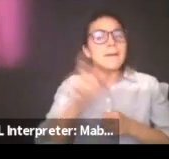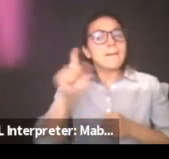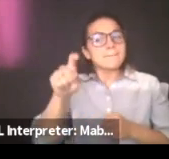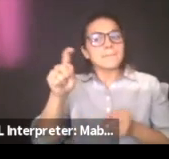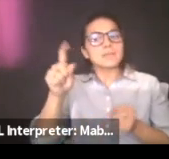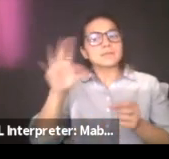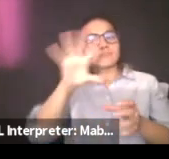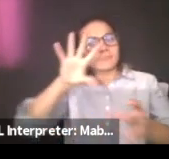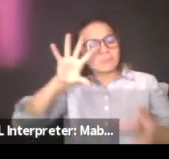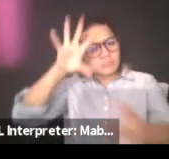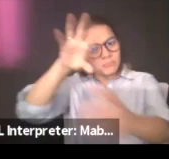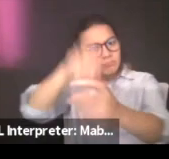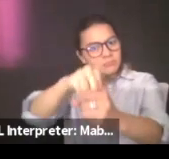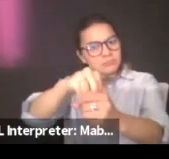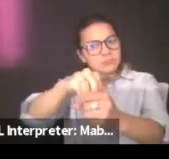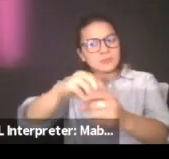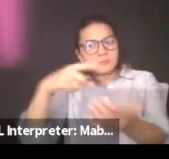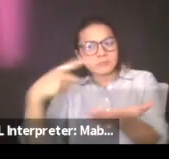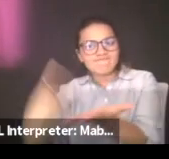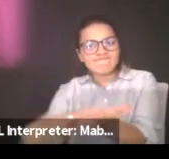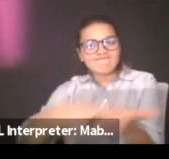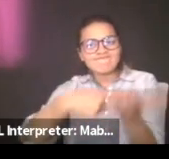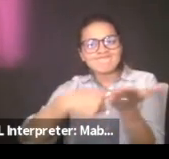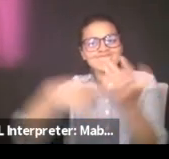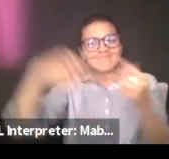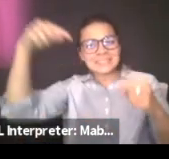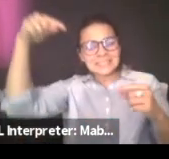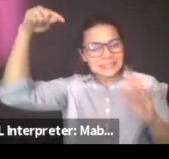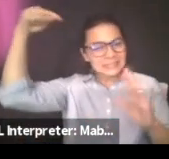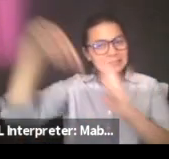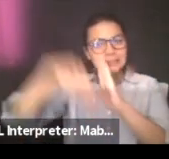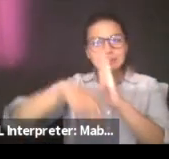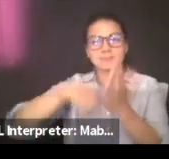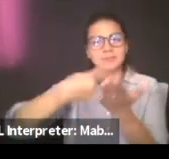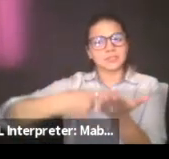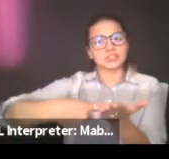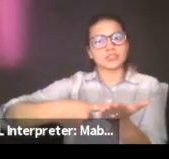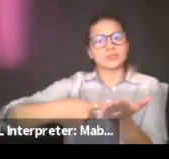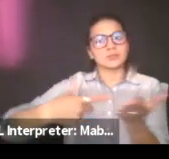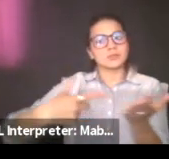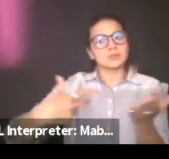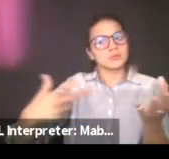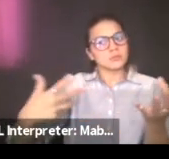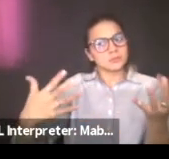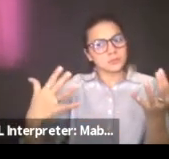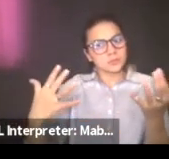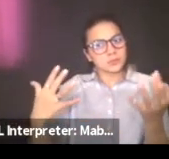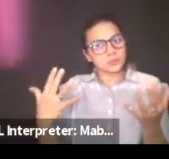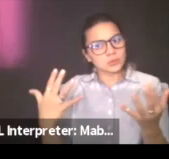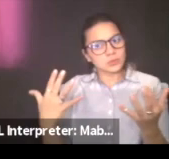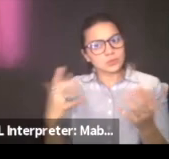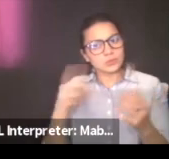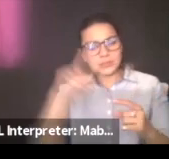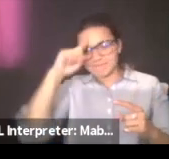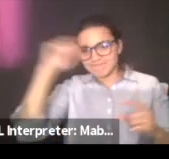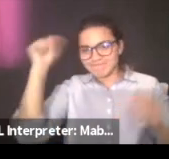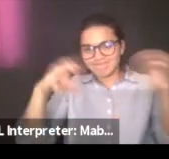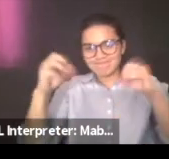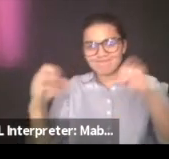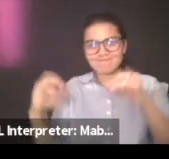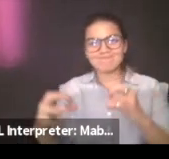and abolitionists who will have very, very challenging things to say to us about the things that we're trying to